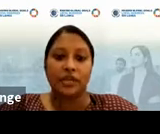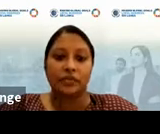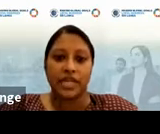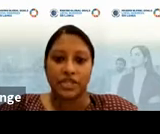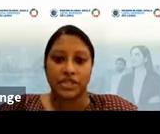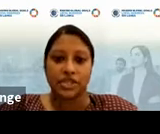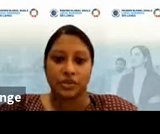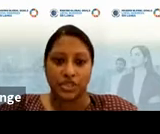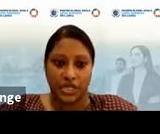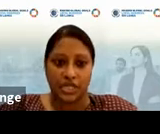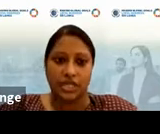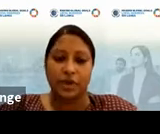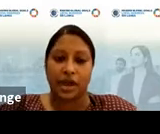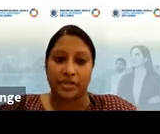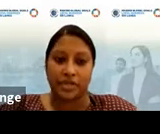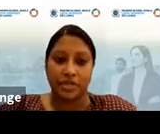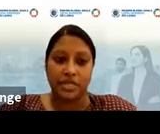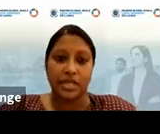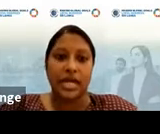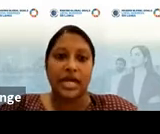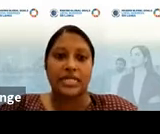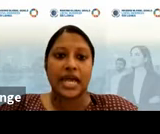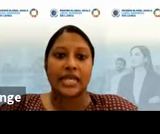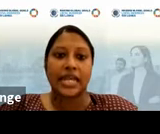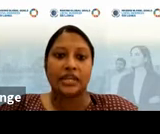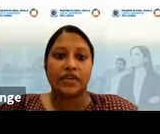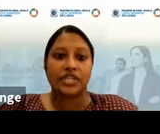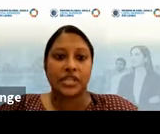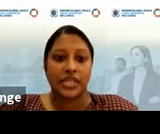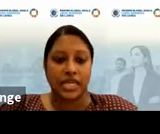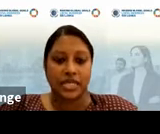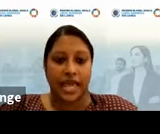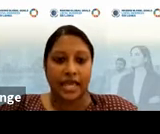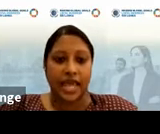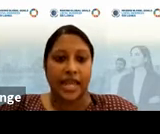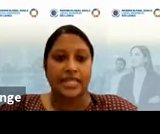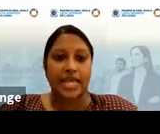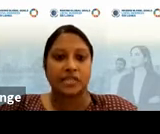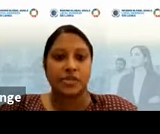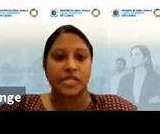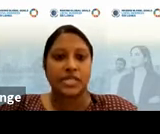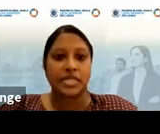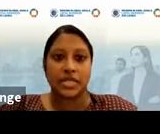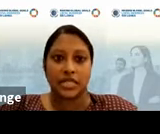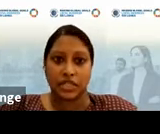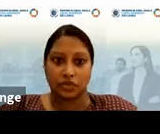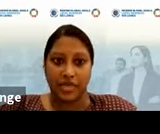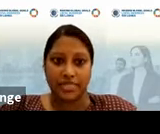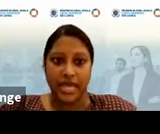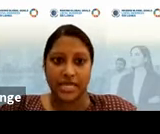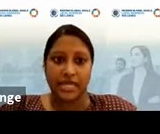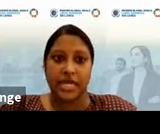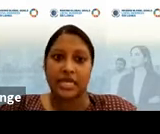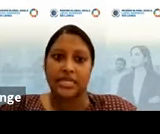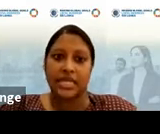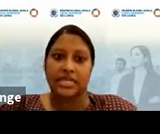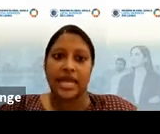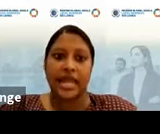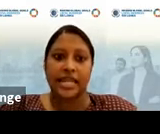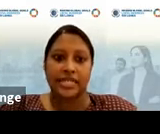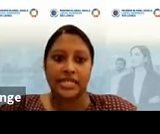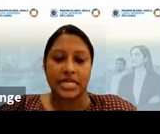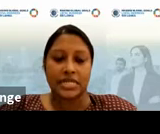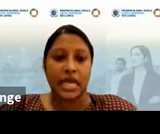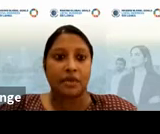of Innovation Quotient Private Limited, a design and innovation think tank, and has expertise in consumer insight, data